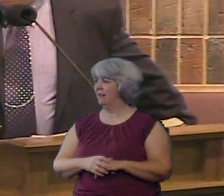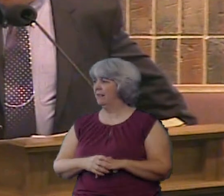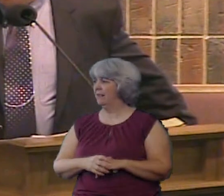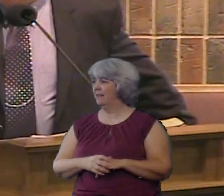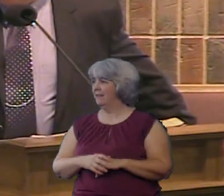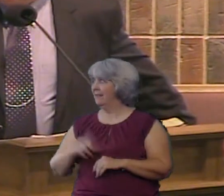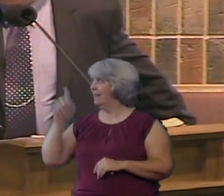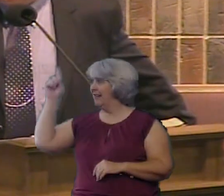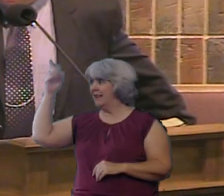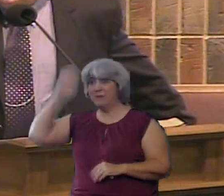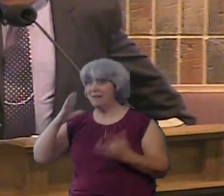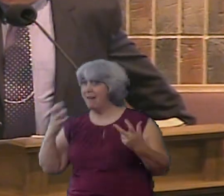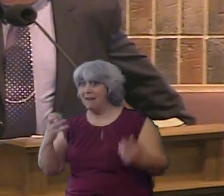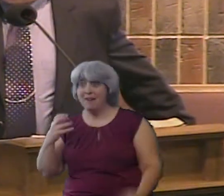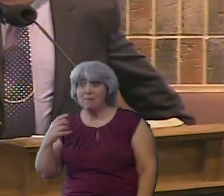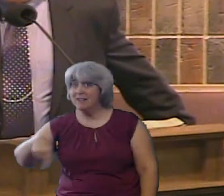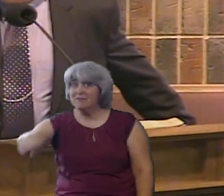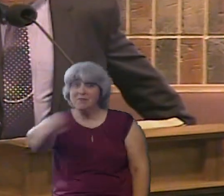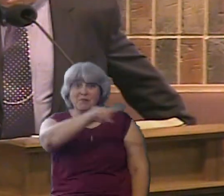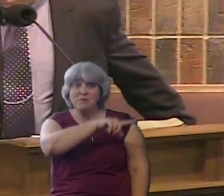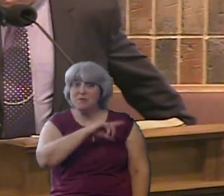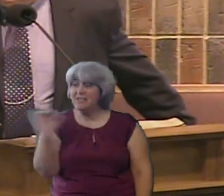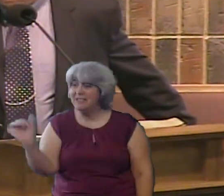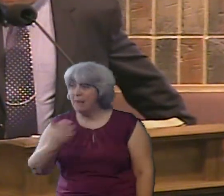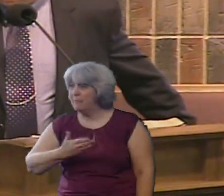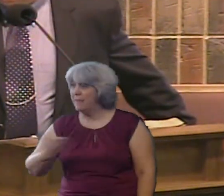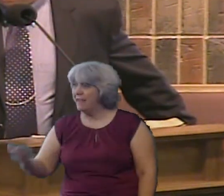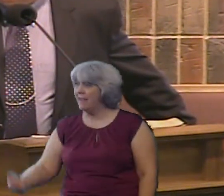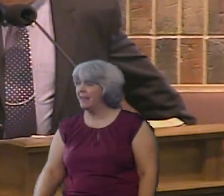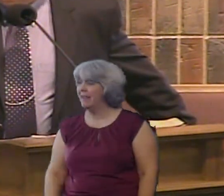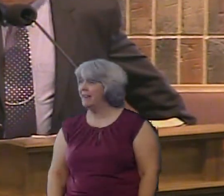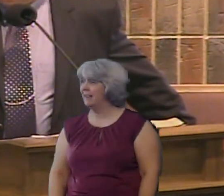you. God wants you